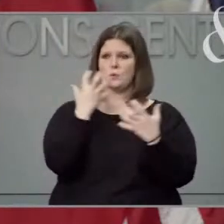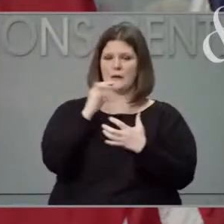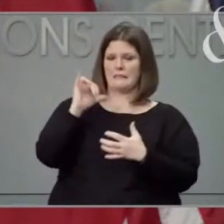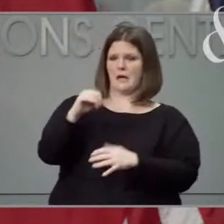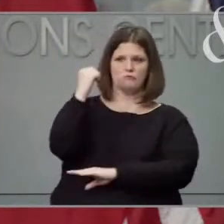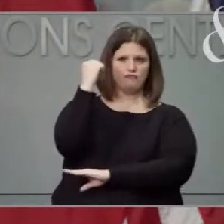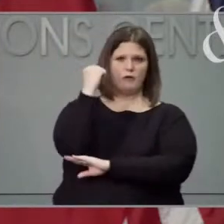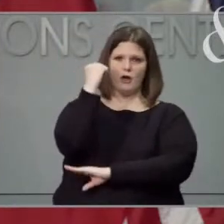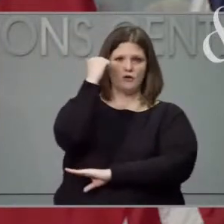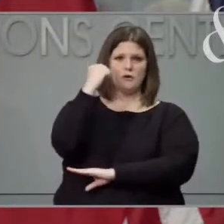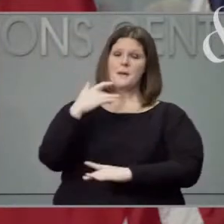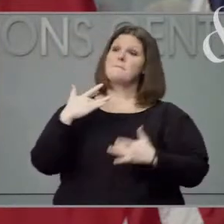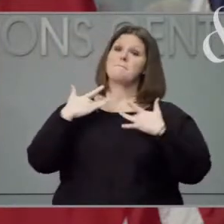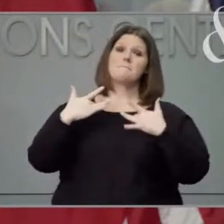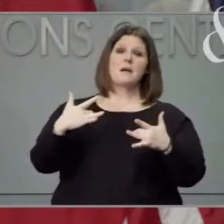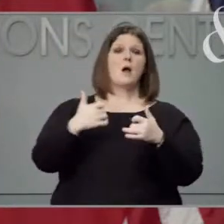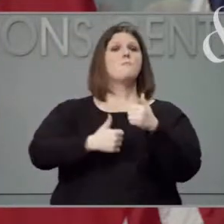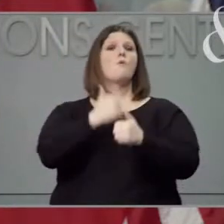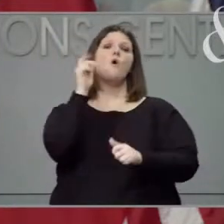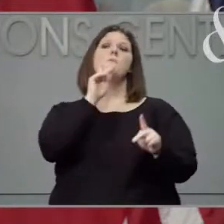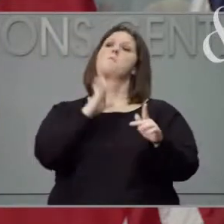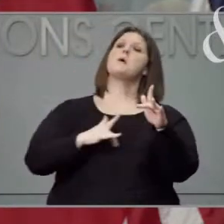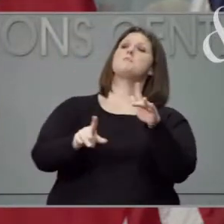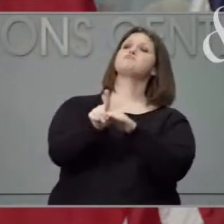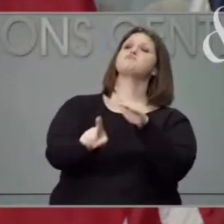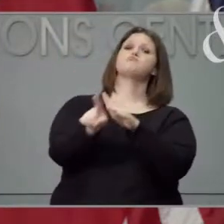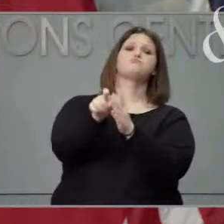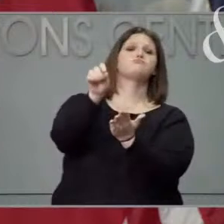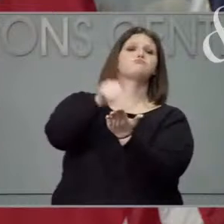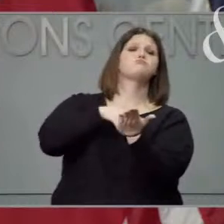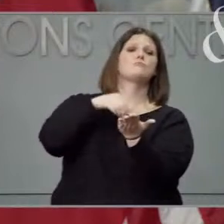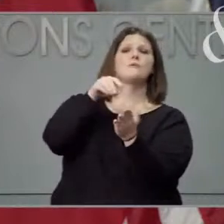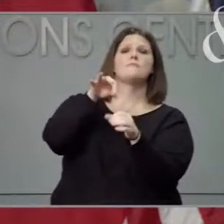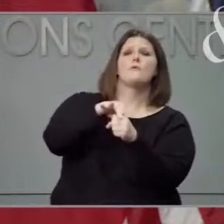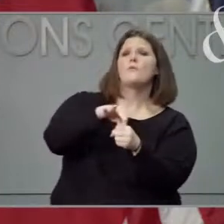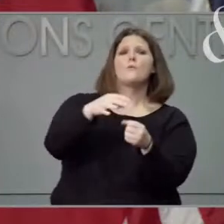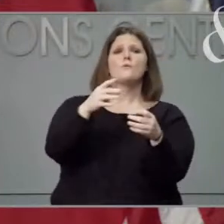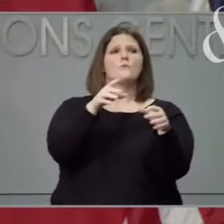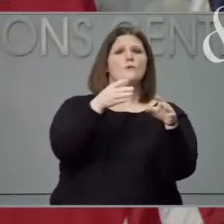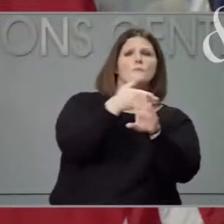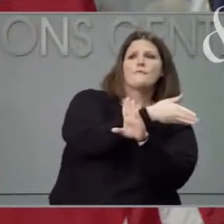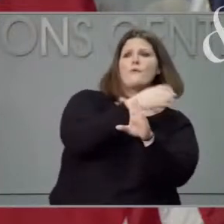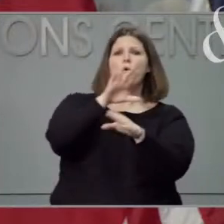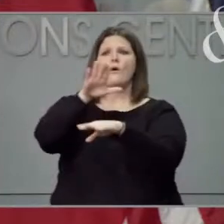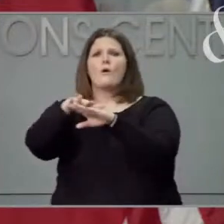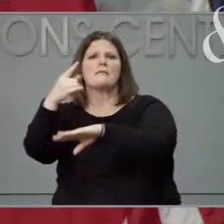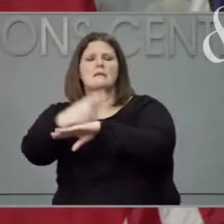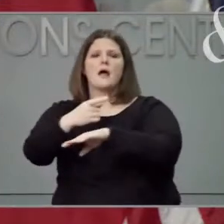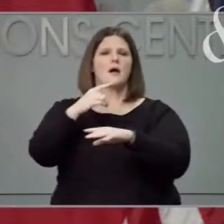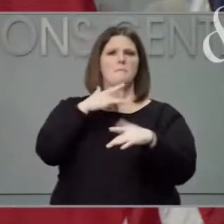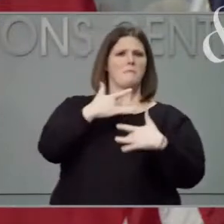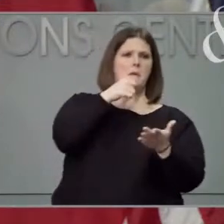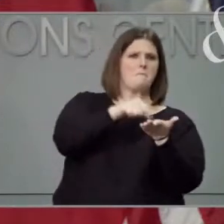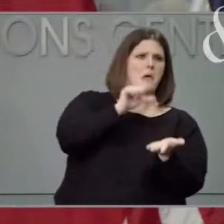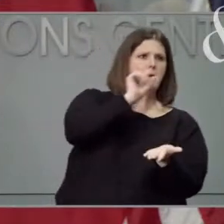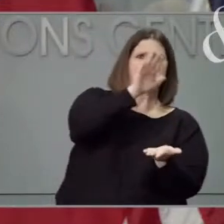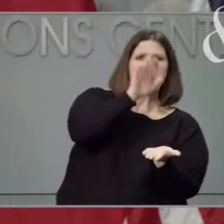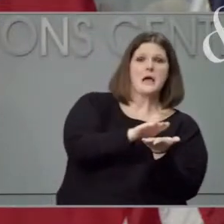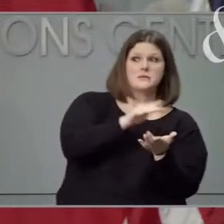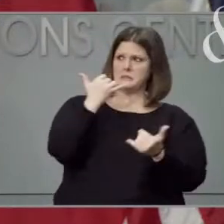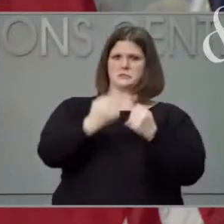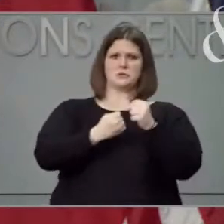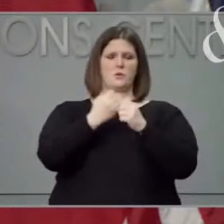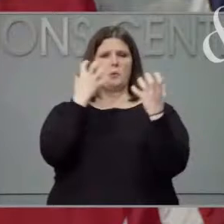historically, that is not a voting method that most North Carolinians have chosen. We were just shy of matching the 2016 numbers